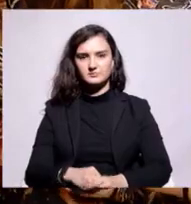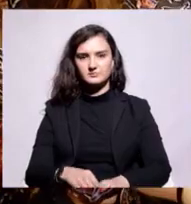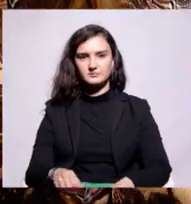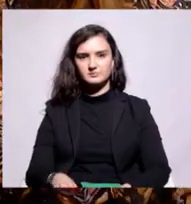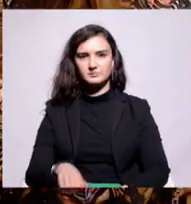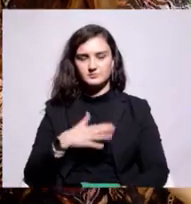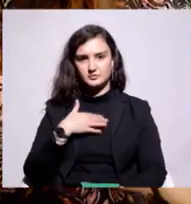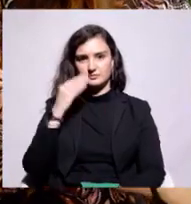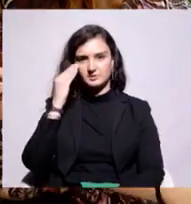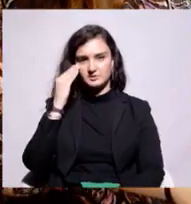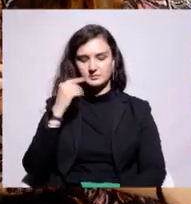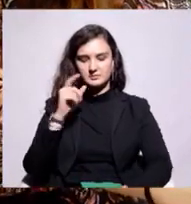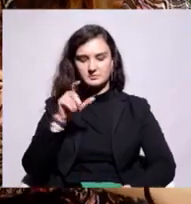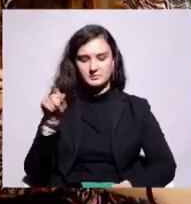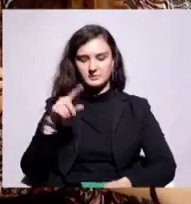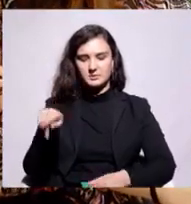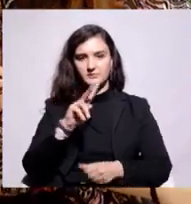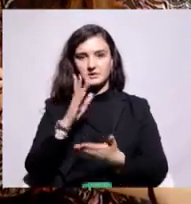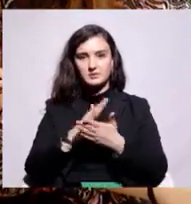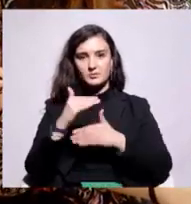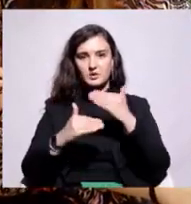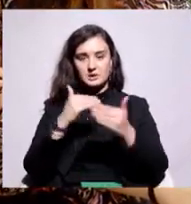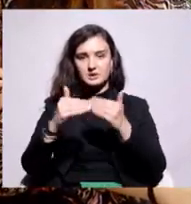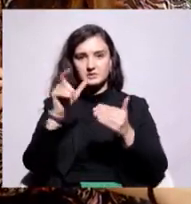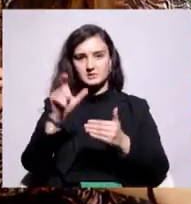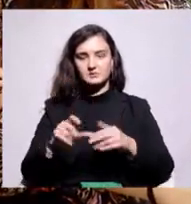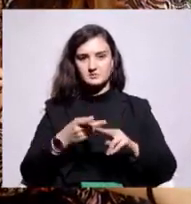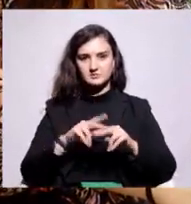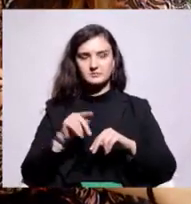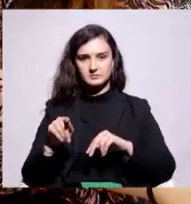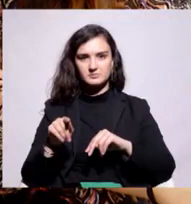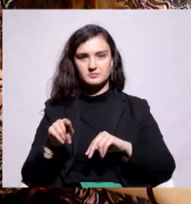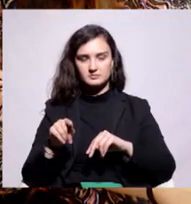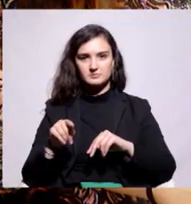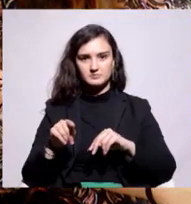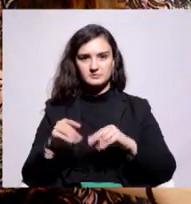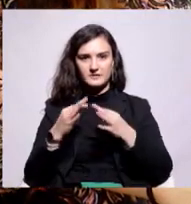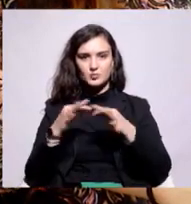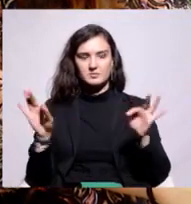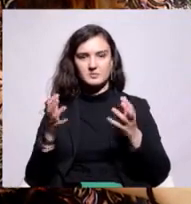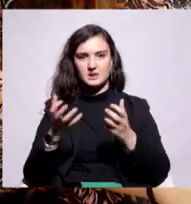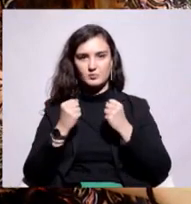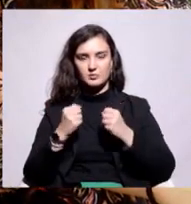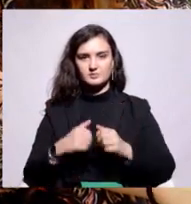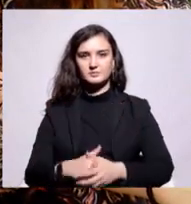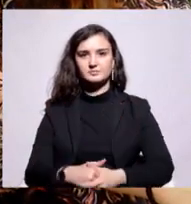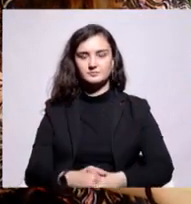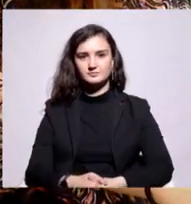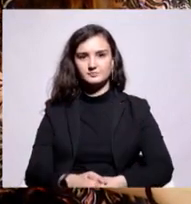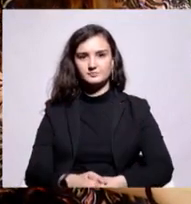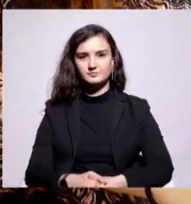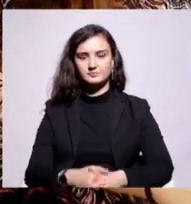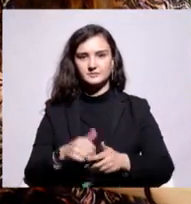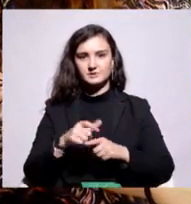Well, in my opinion, people who are progressive favor reform and civil liberties. That's a great